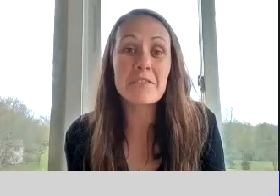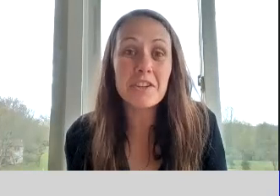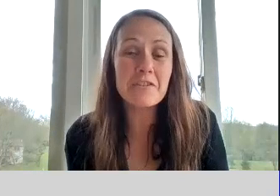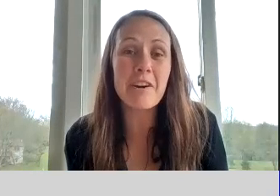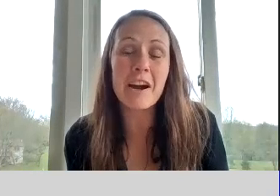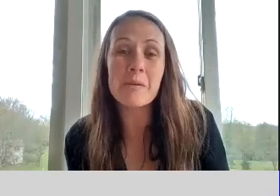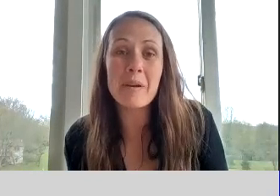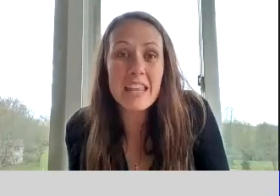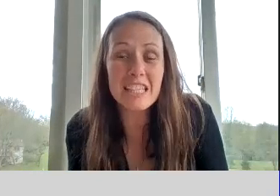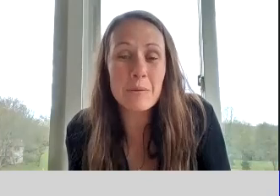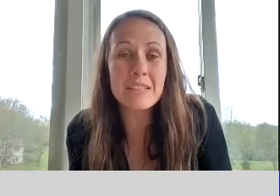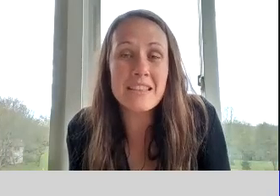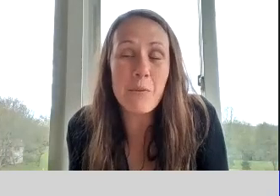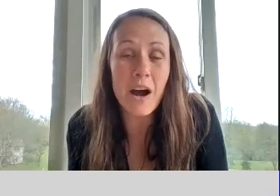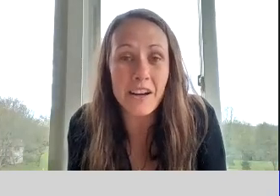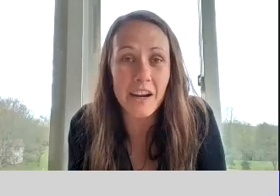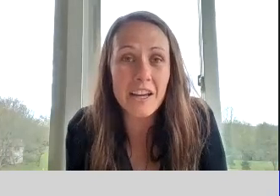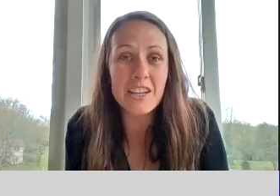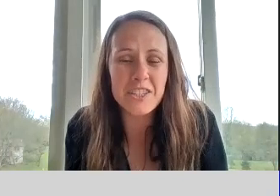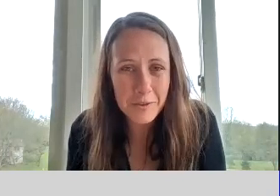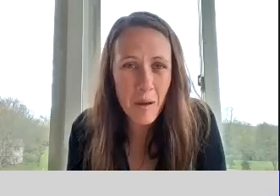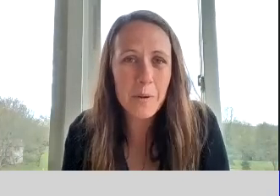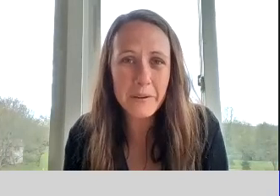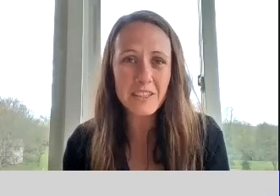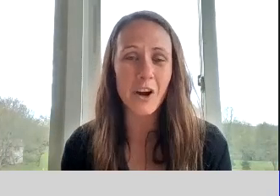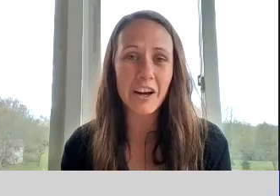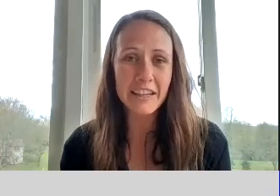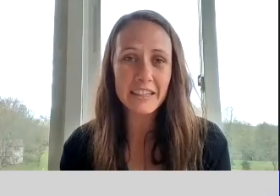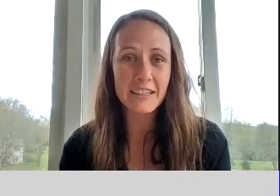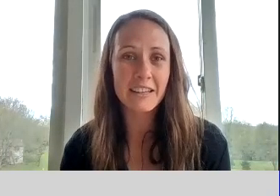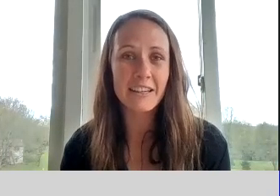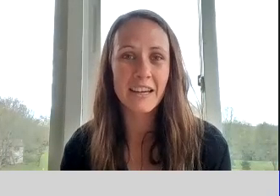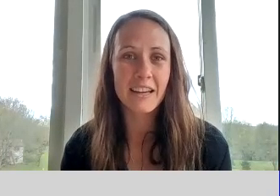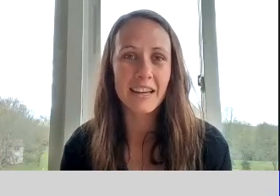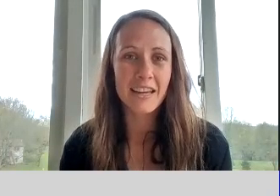It lives on a farm and it swims in the water. Do you remember what it's called?